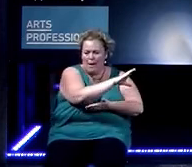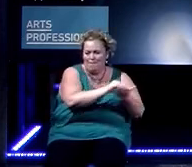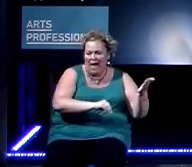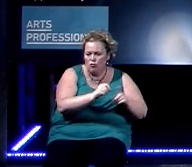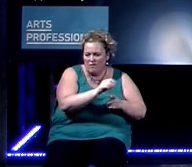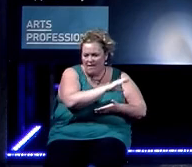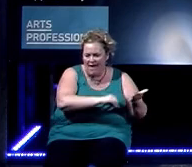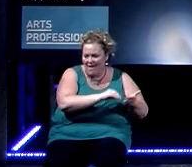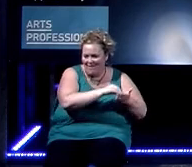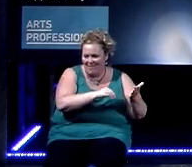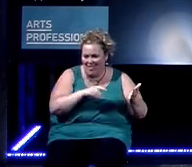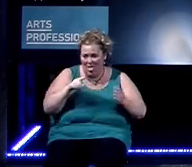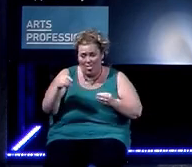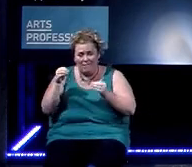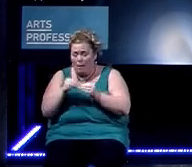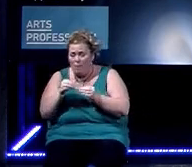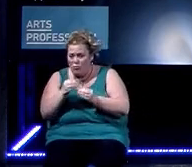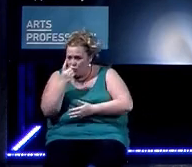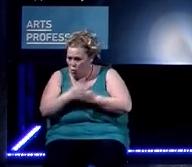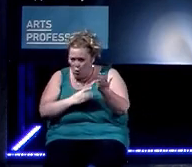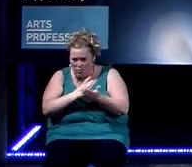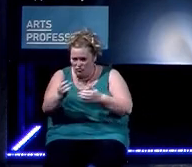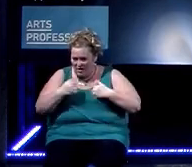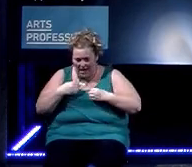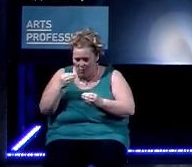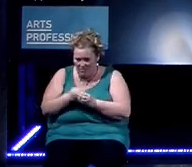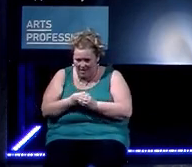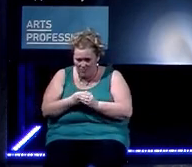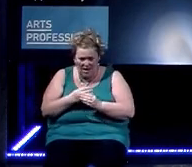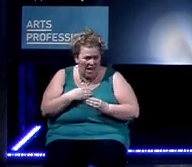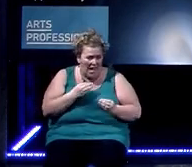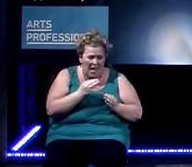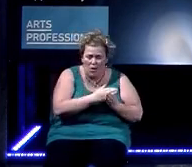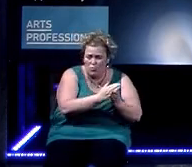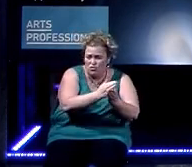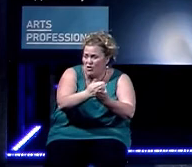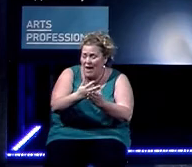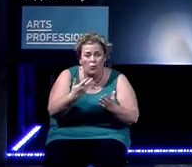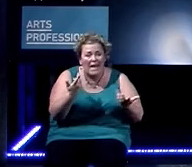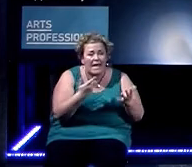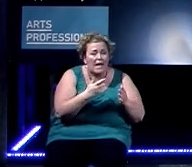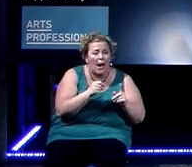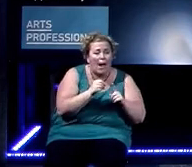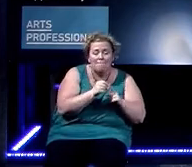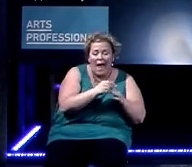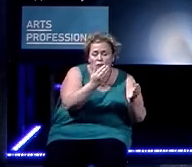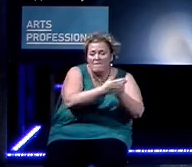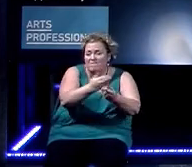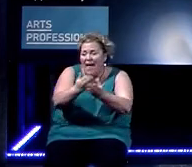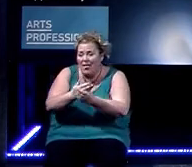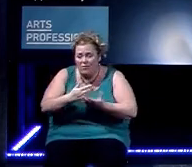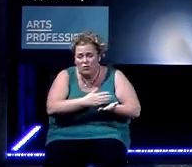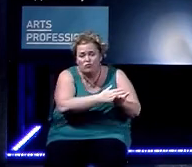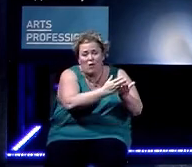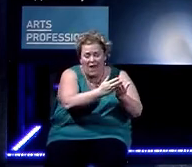game. This bundle wasn't just shared on our site. It was shared on the Pirate Bay. It was shared everywhere that pirated files are shared, because that's what bundles are